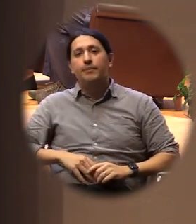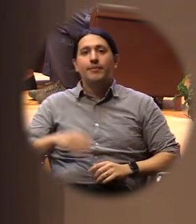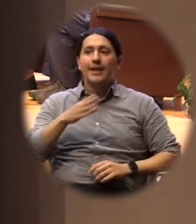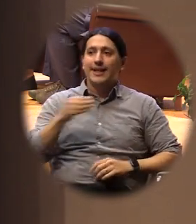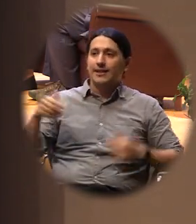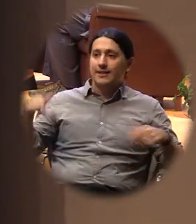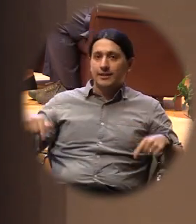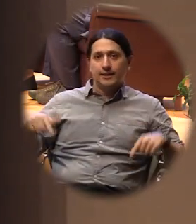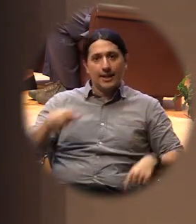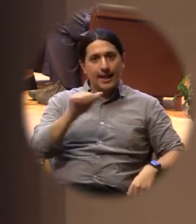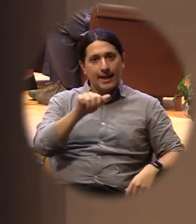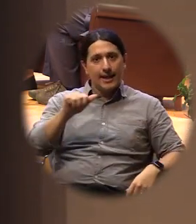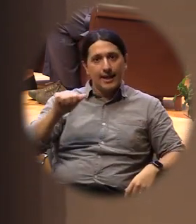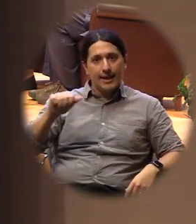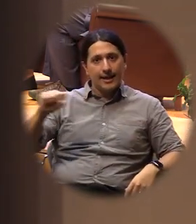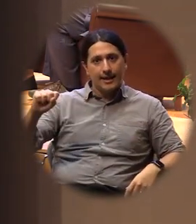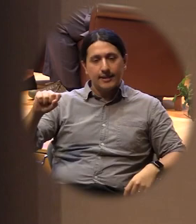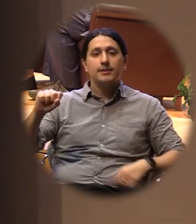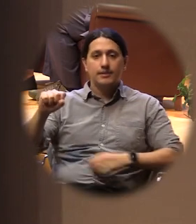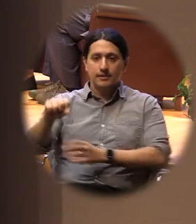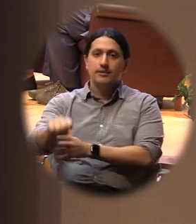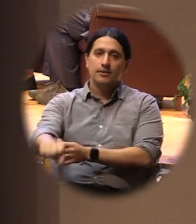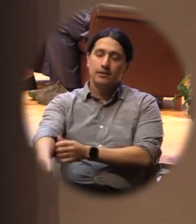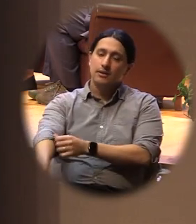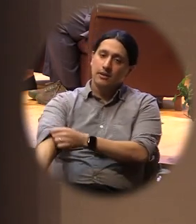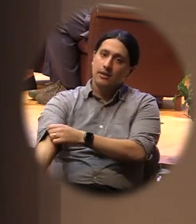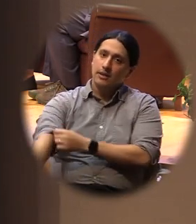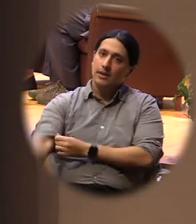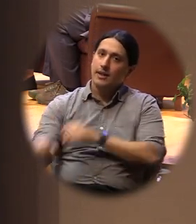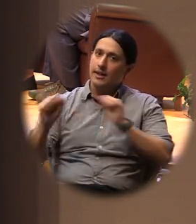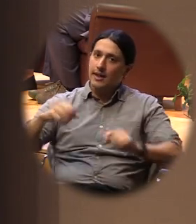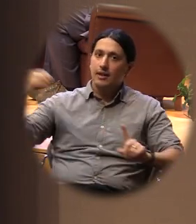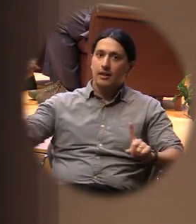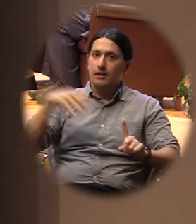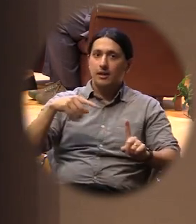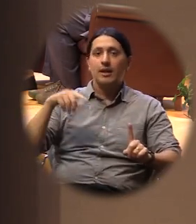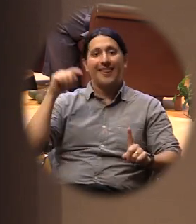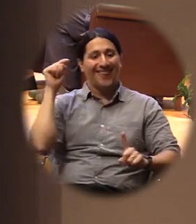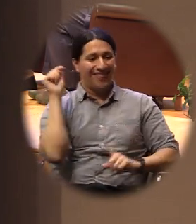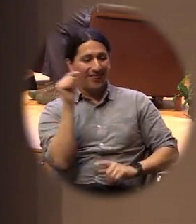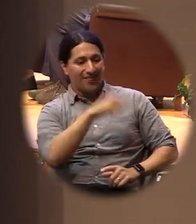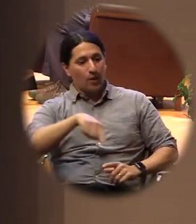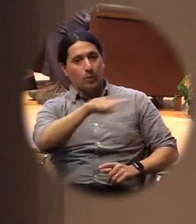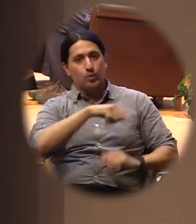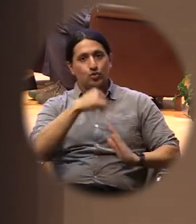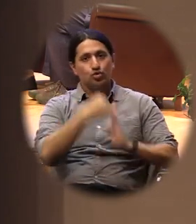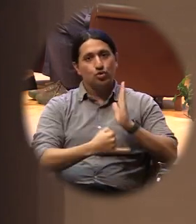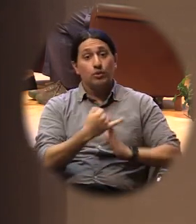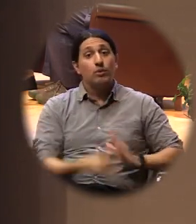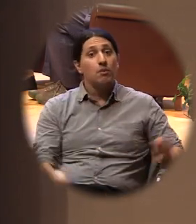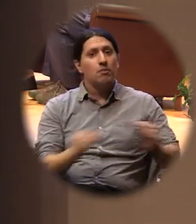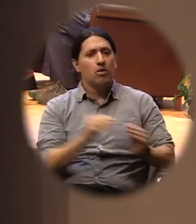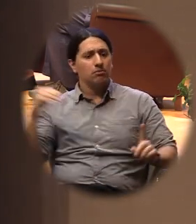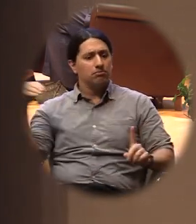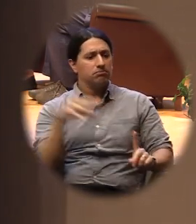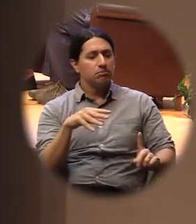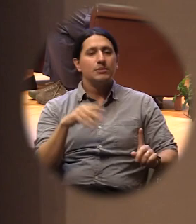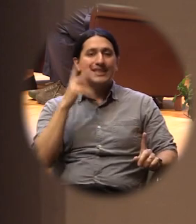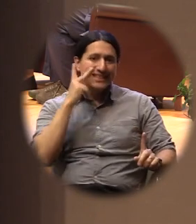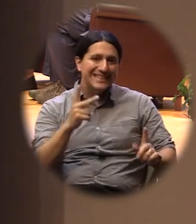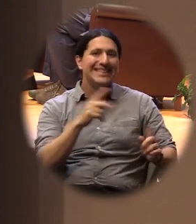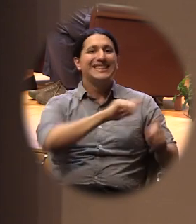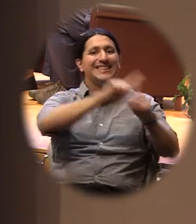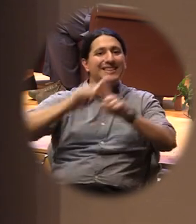AAAS could be highlighting those journals more and the data from those journals more and seeing what kind of work is coming out there, because it's